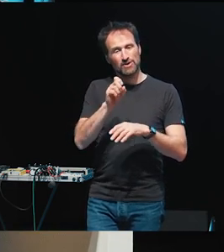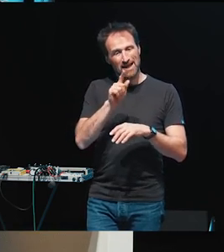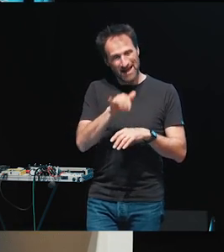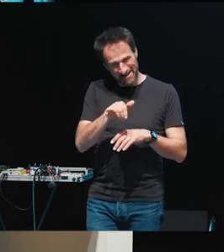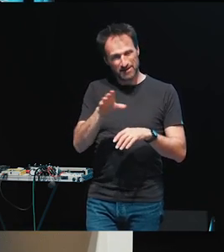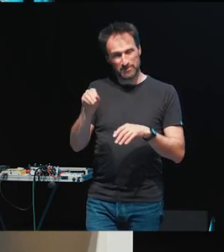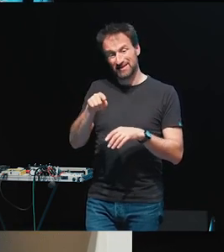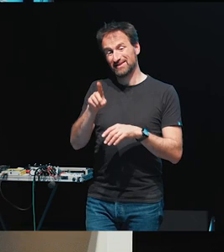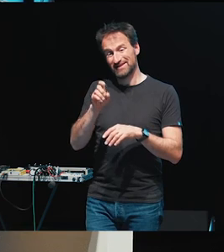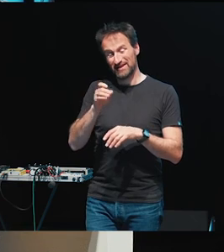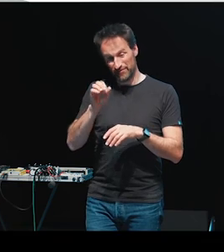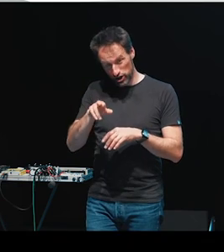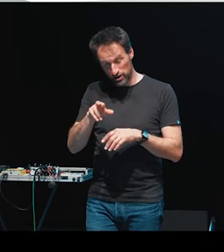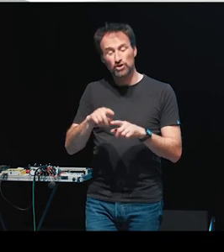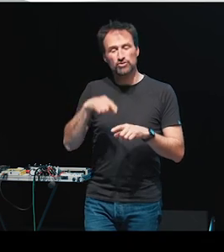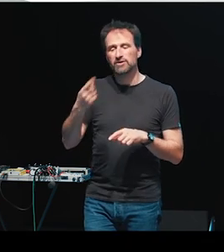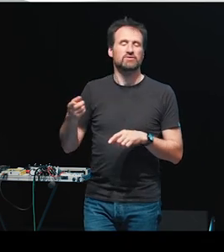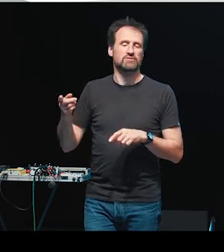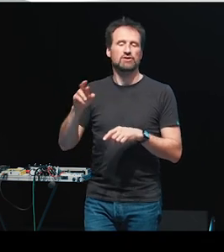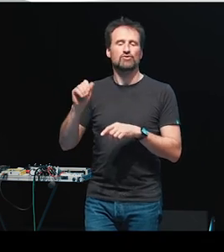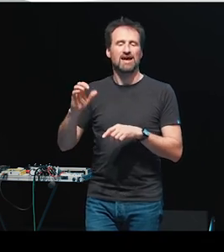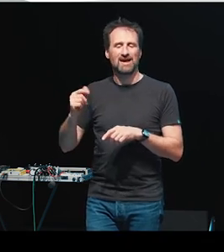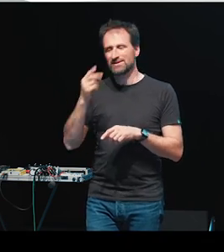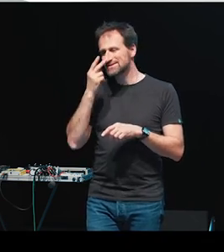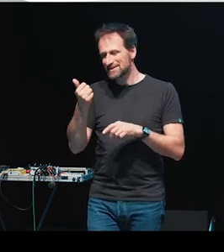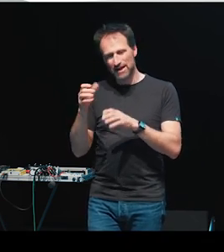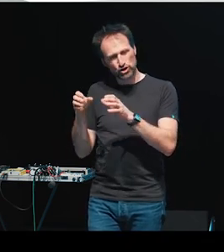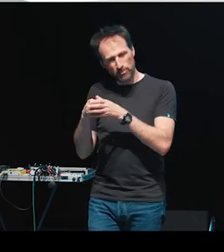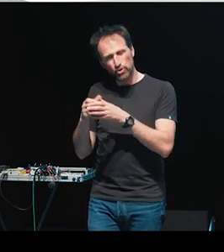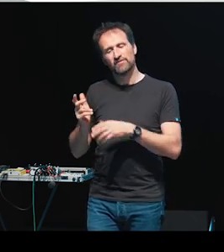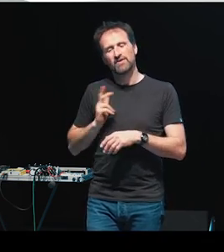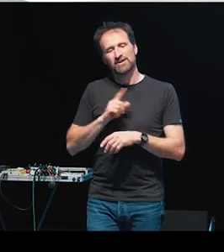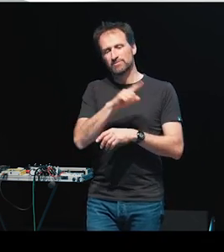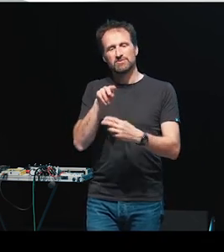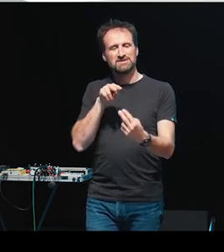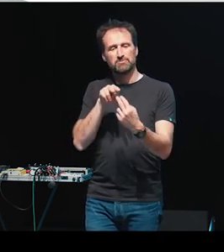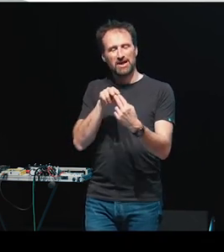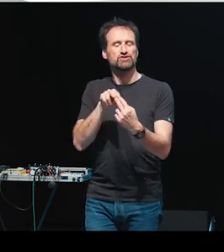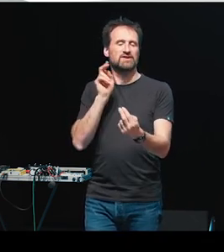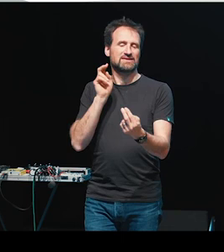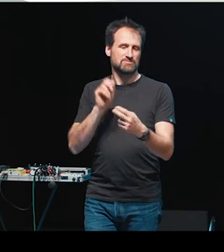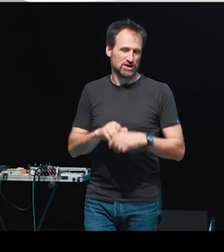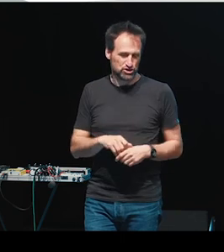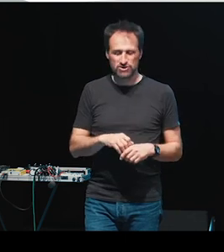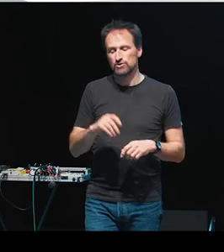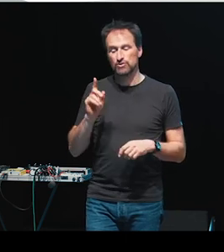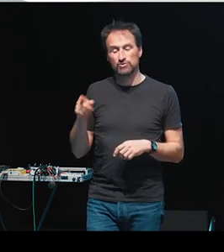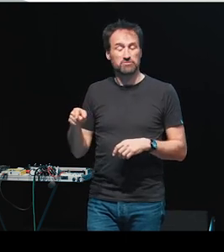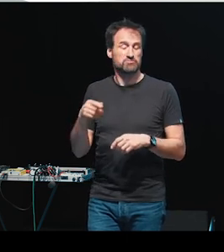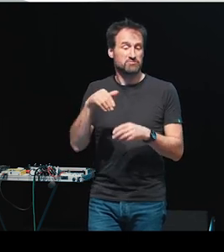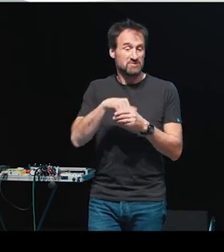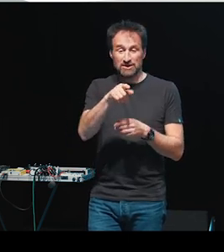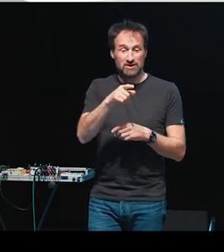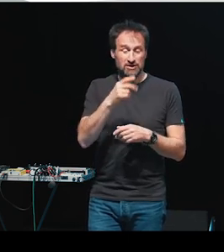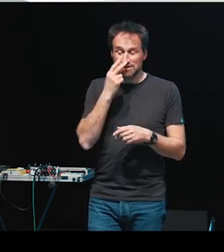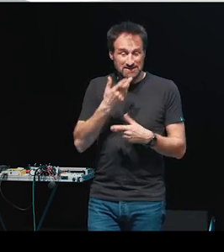it until the patch is received. And then you don't have to worry about handling null data in the component itself. You know that it won't be